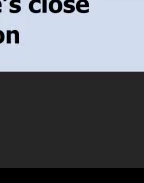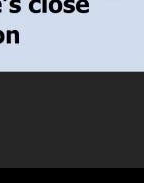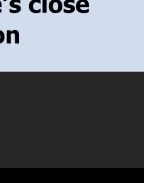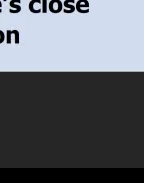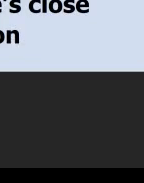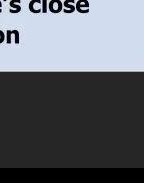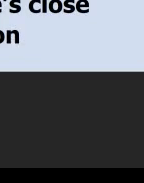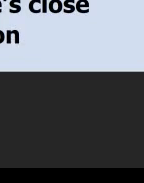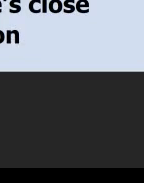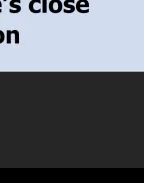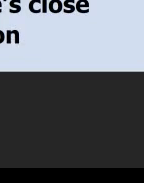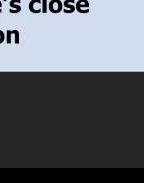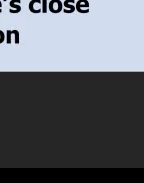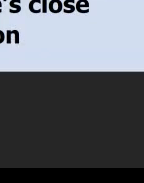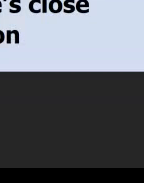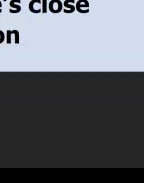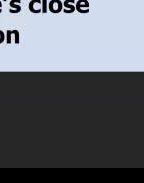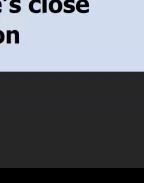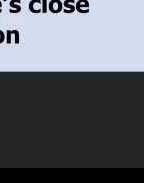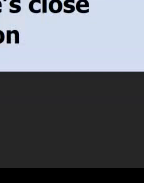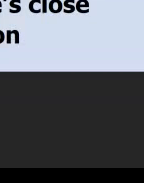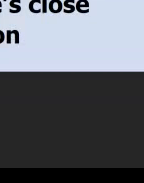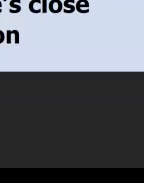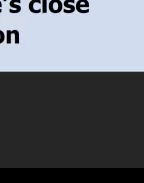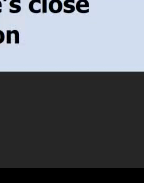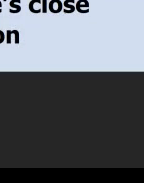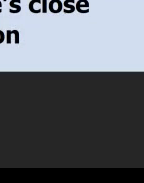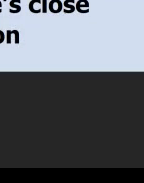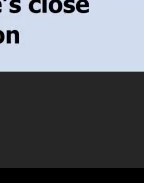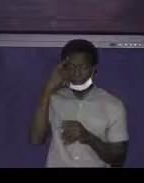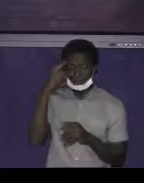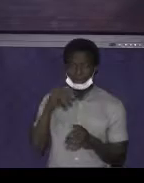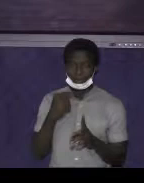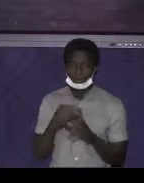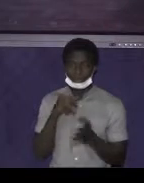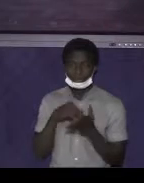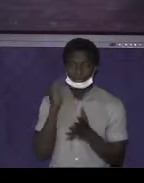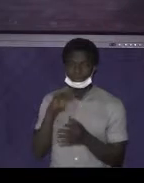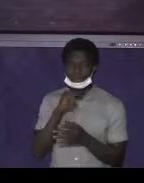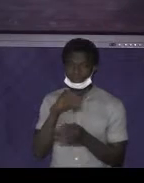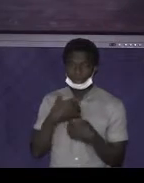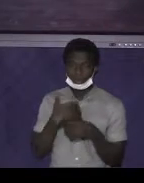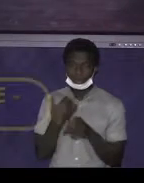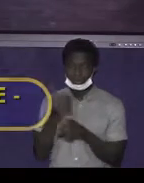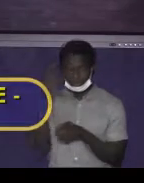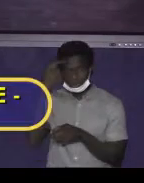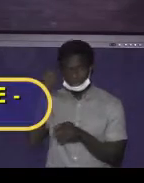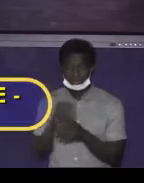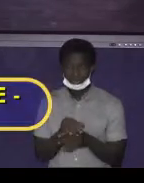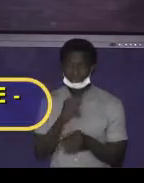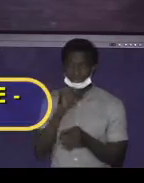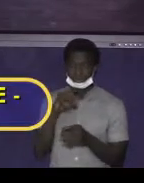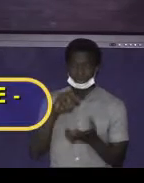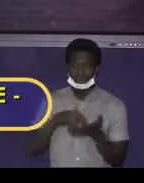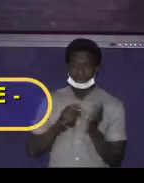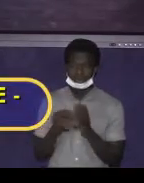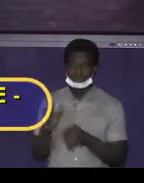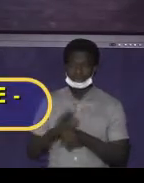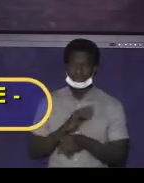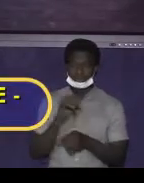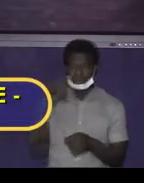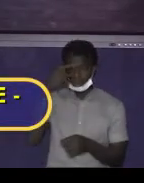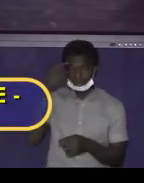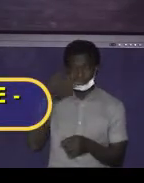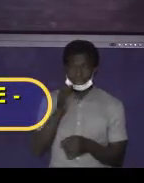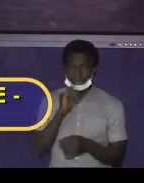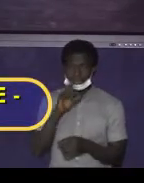If you are to interpret it word for word, it will not make sense. It will not be meaningful because there